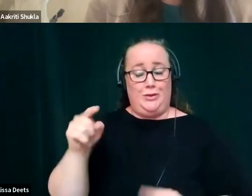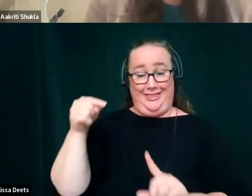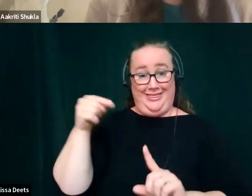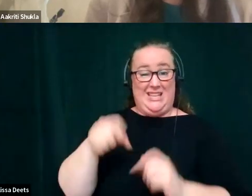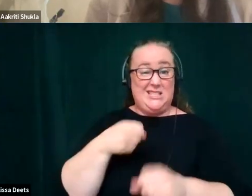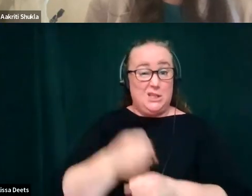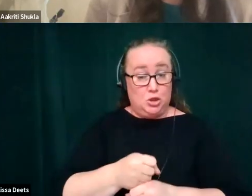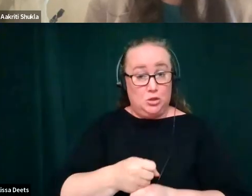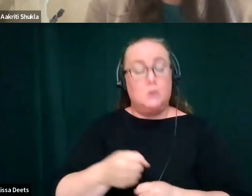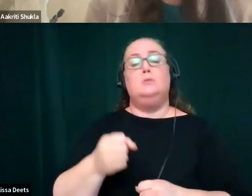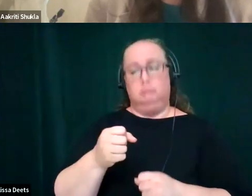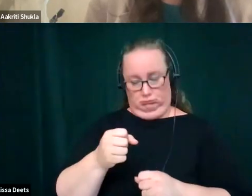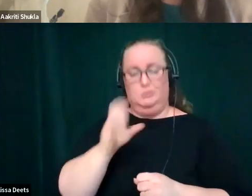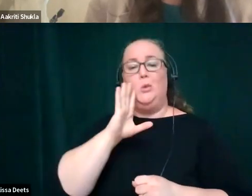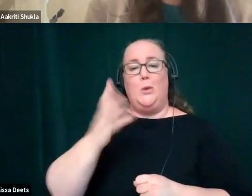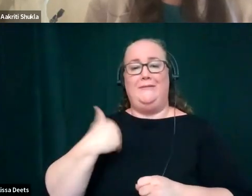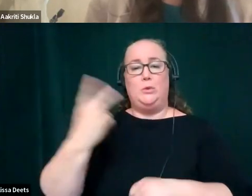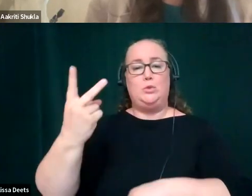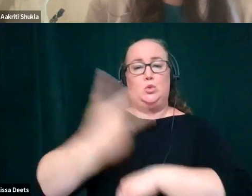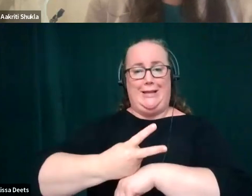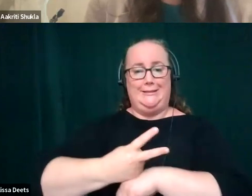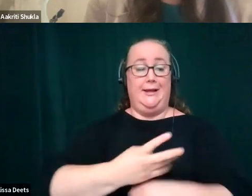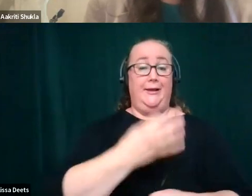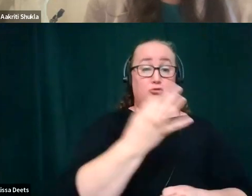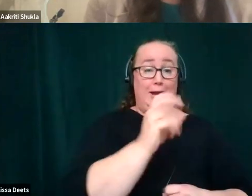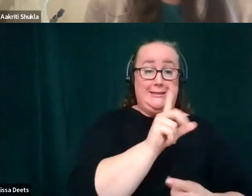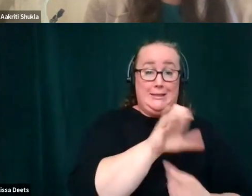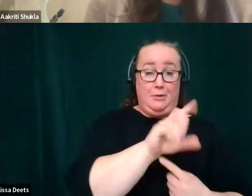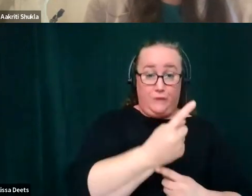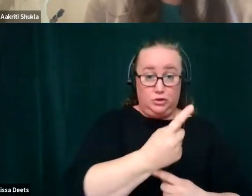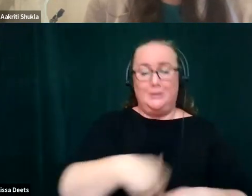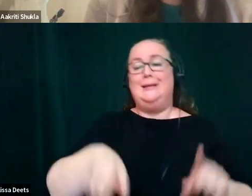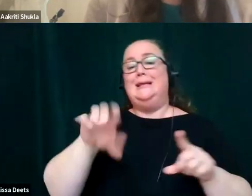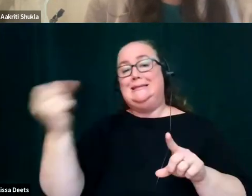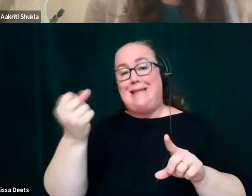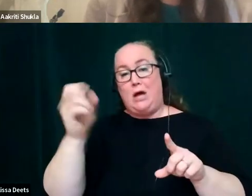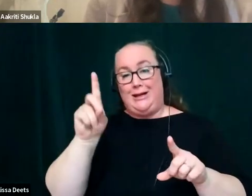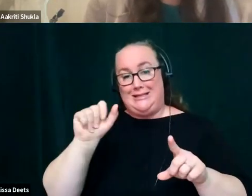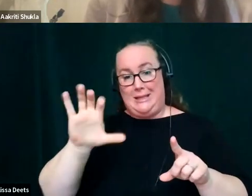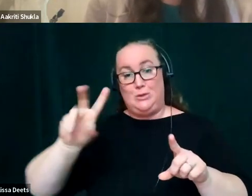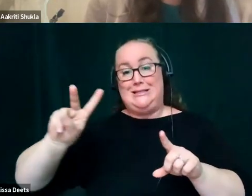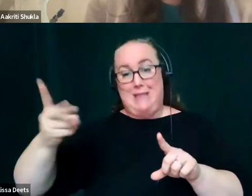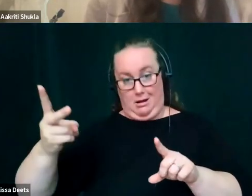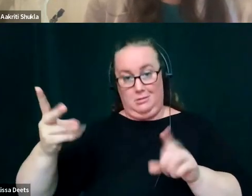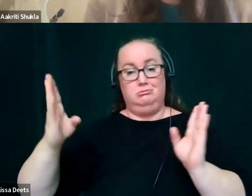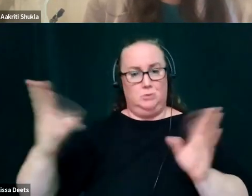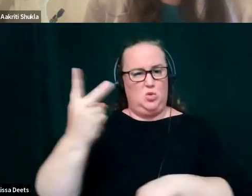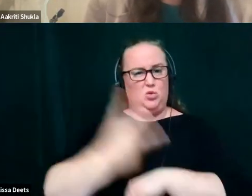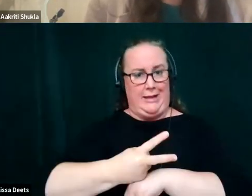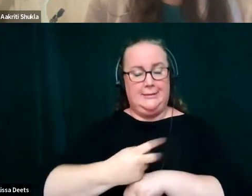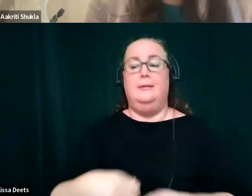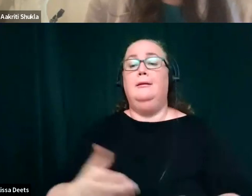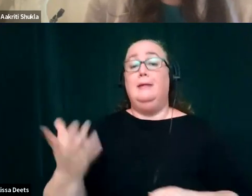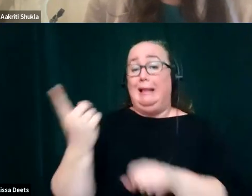2-day event running on both Friday, December 1st and Saturday, December 2nd. Last year, we had